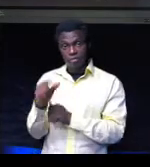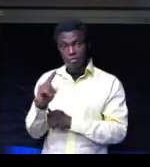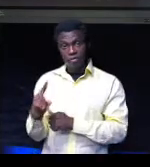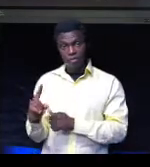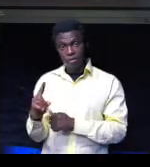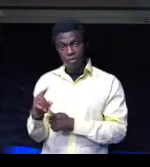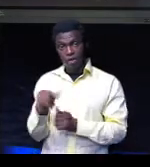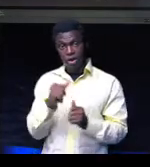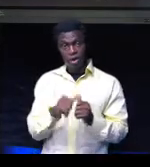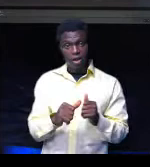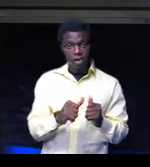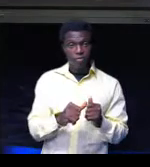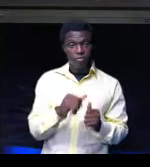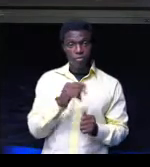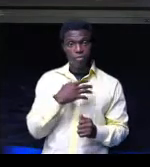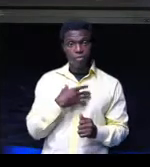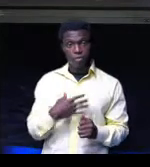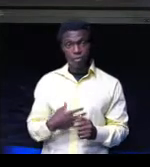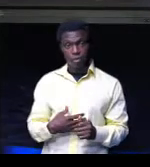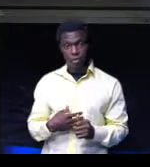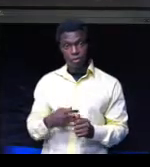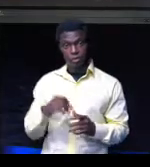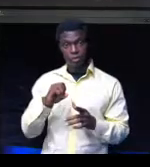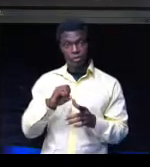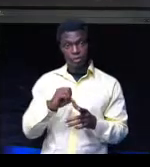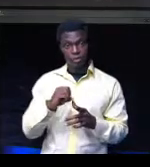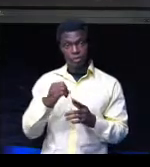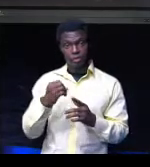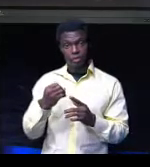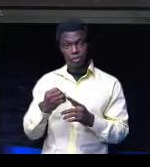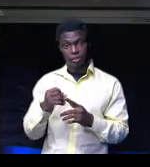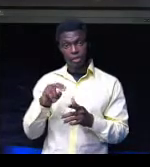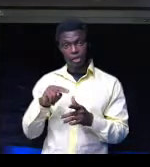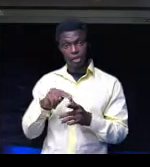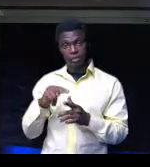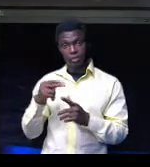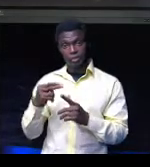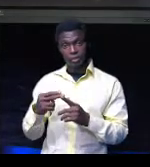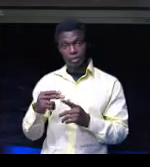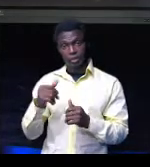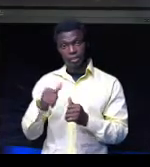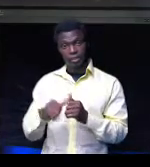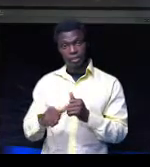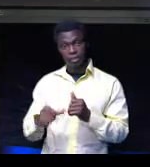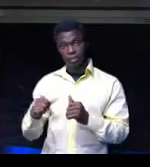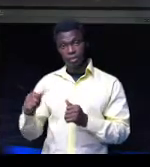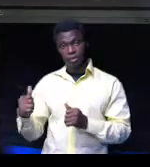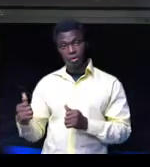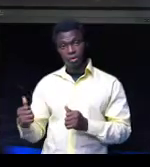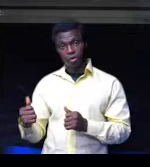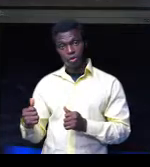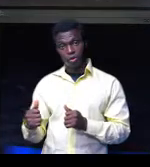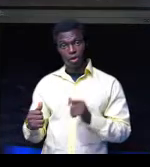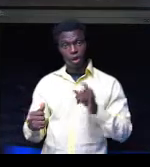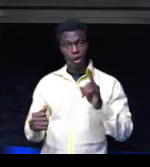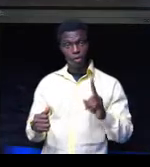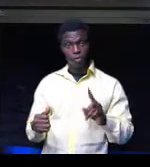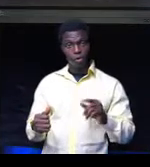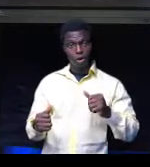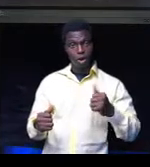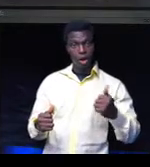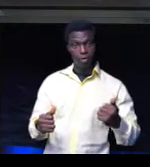everyone, everybody, either, neither, each other,